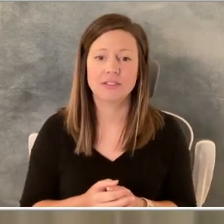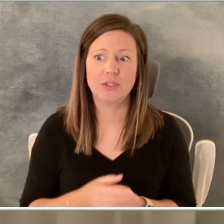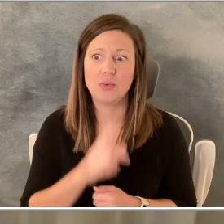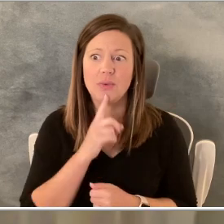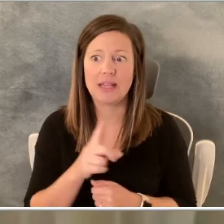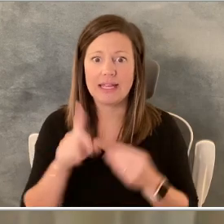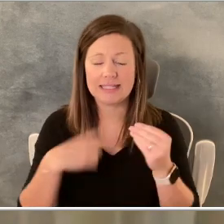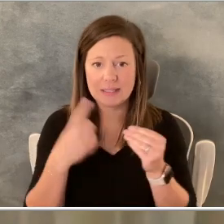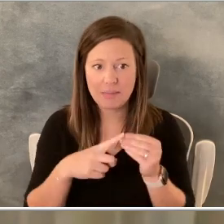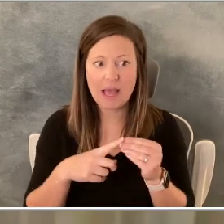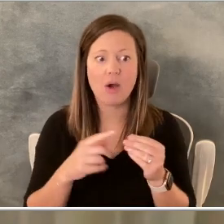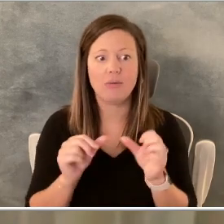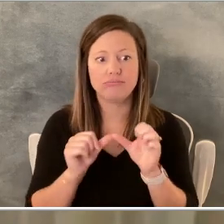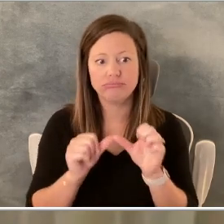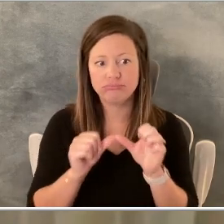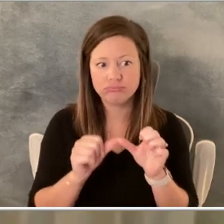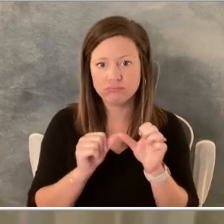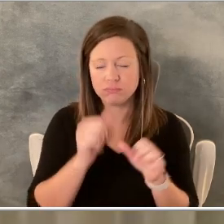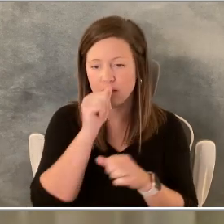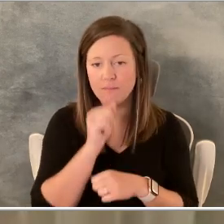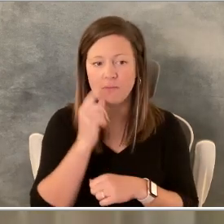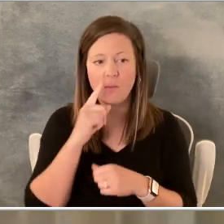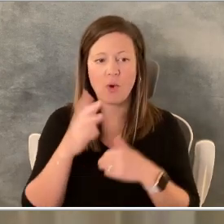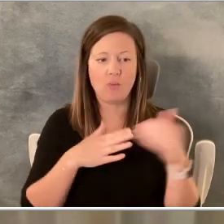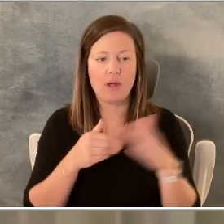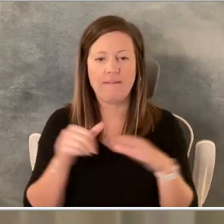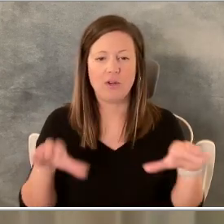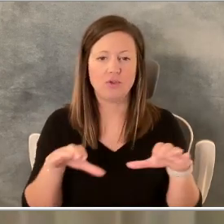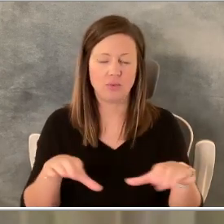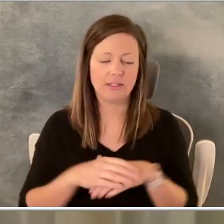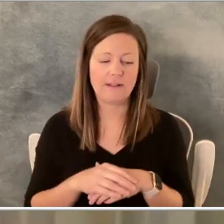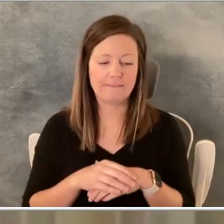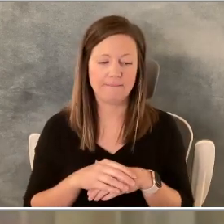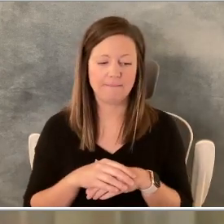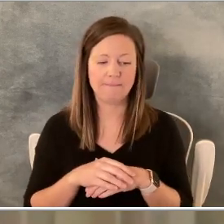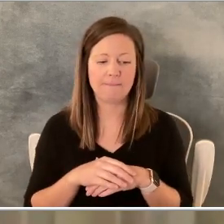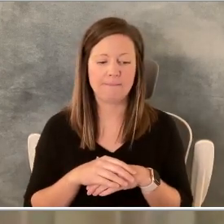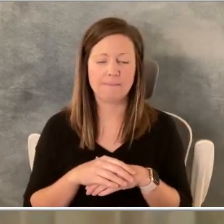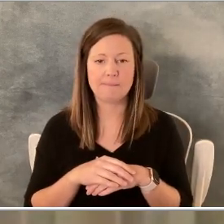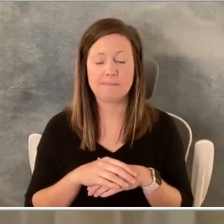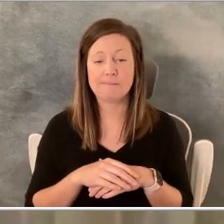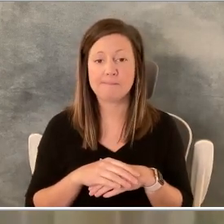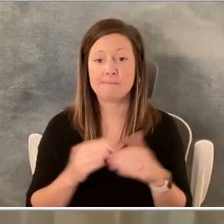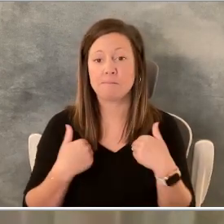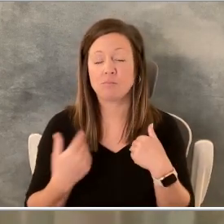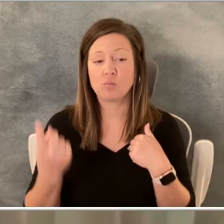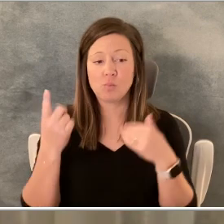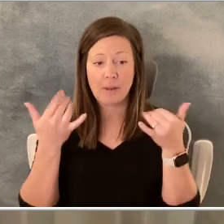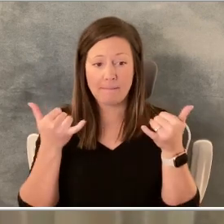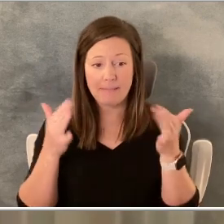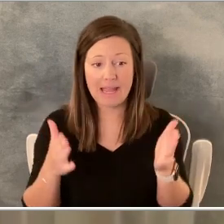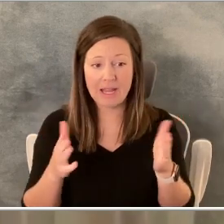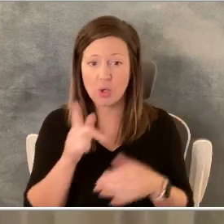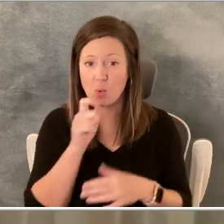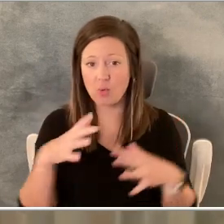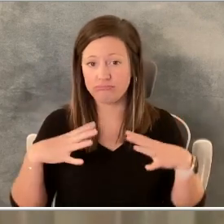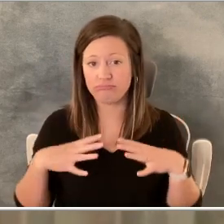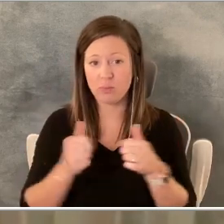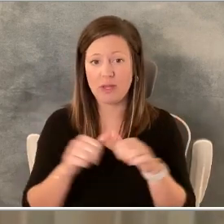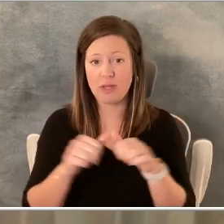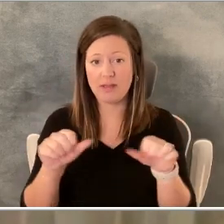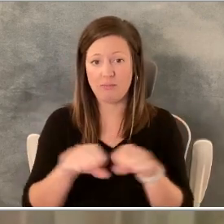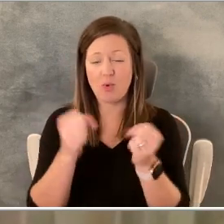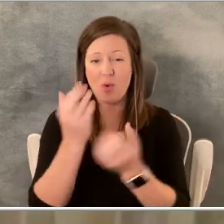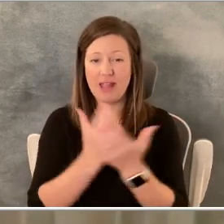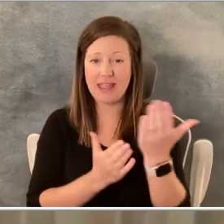terms of what they do. I know, we have one player that's out with a broken hand.